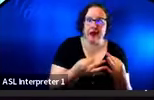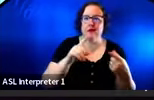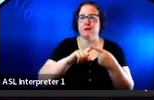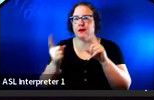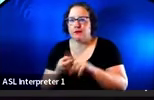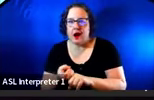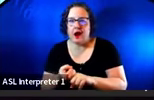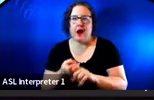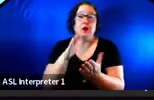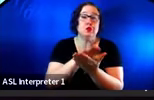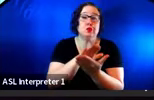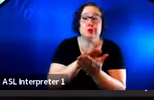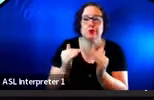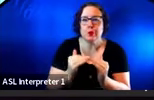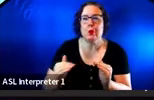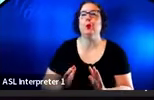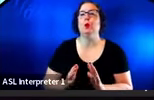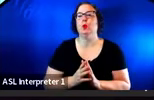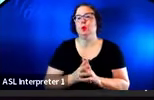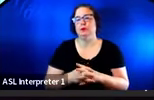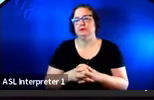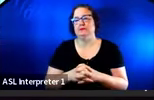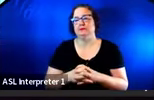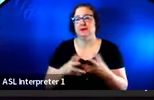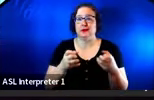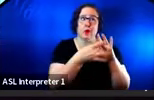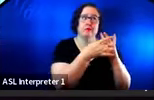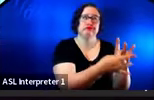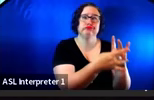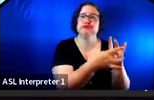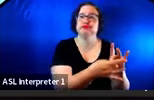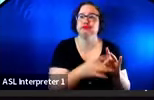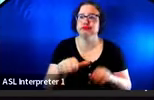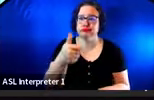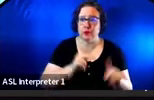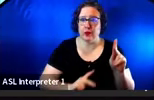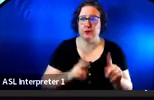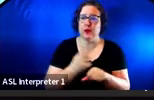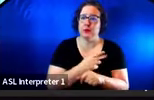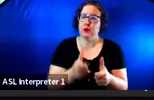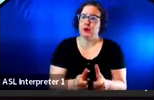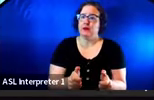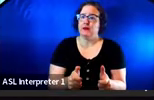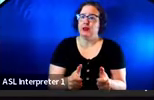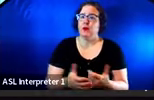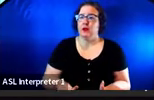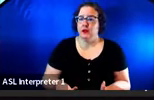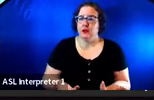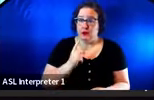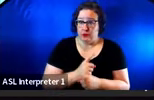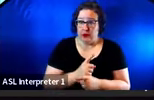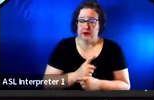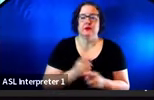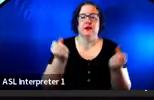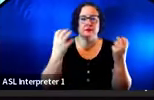their schoolmates, their peers. They want to connect with other people through video games, right? So that's multiplayer.